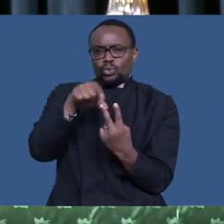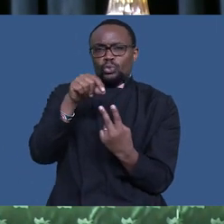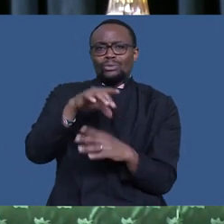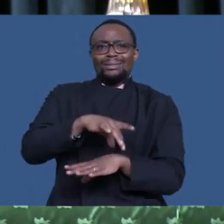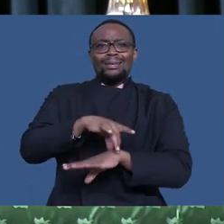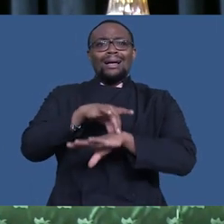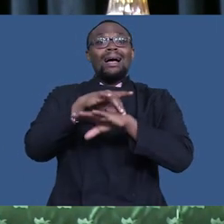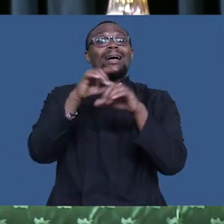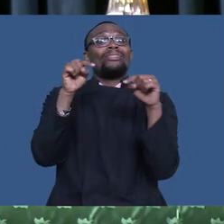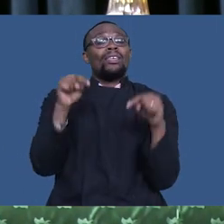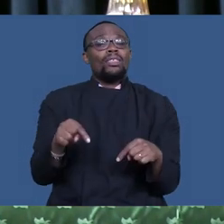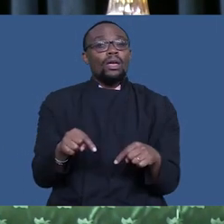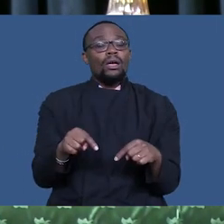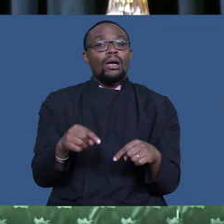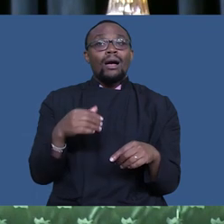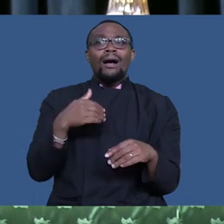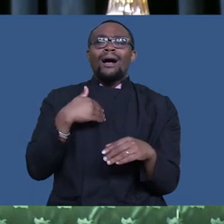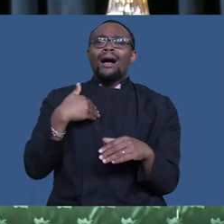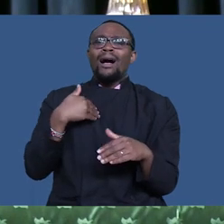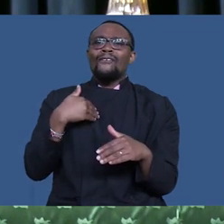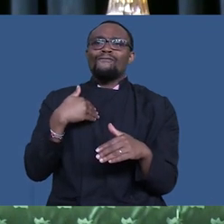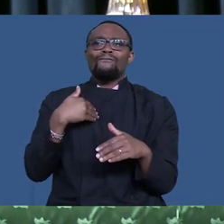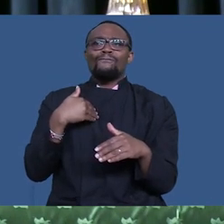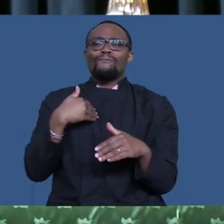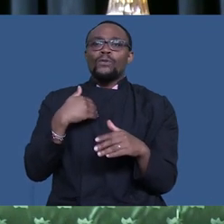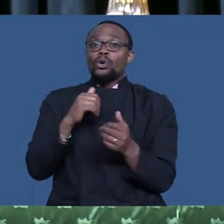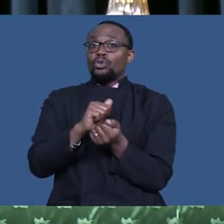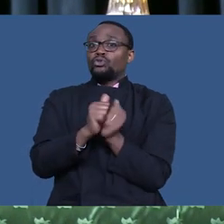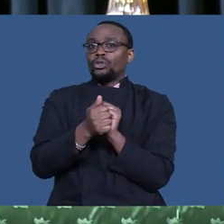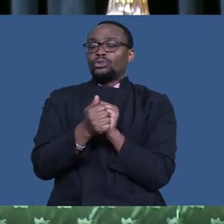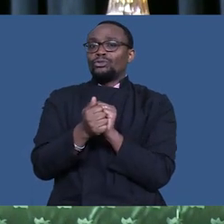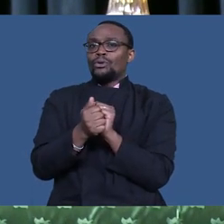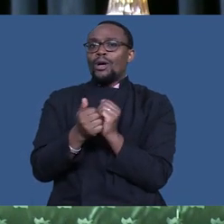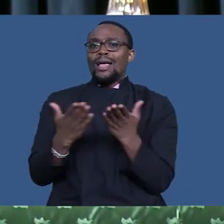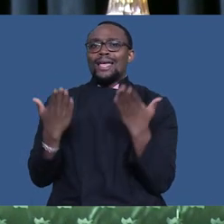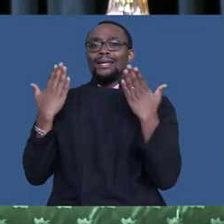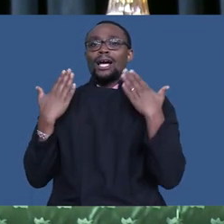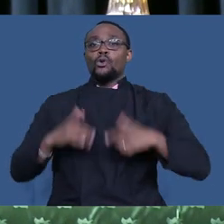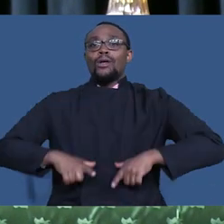on earth have an eternal bearing.